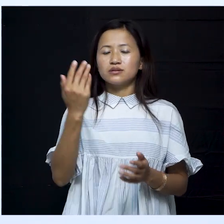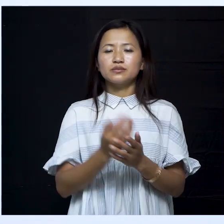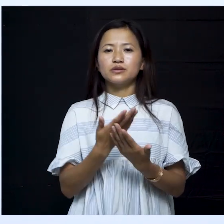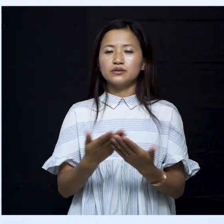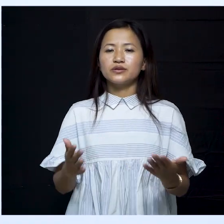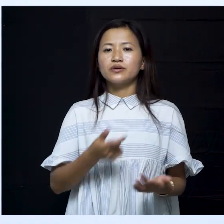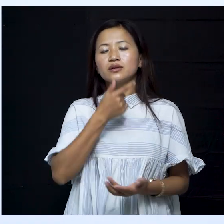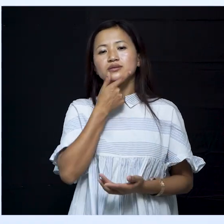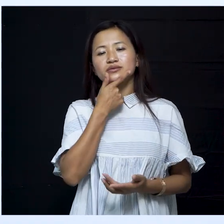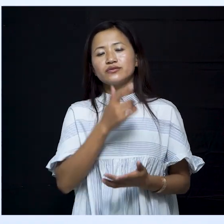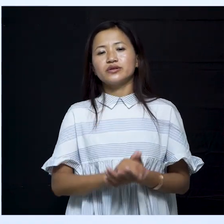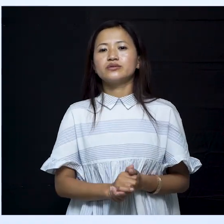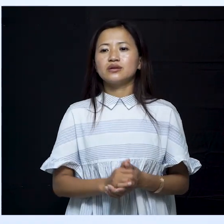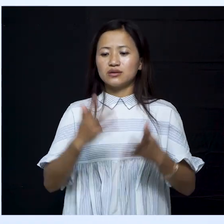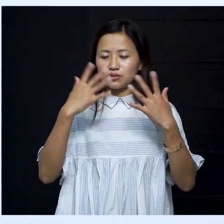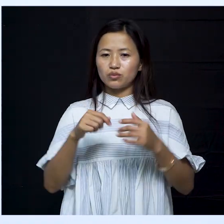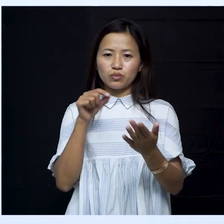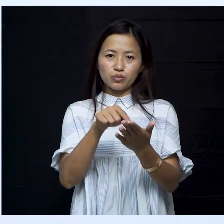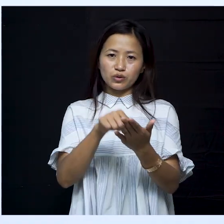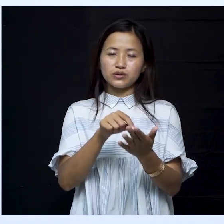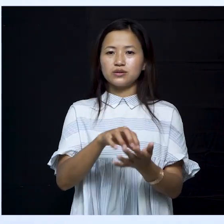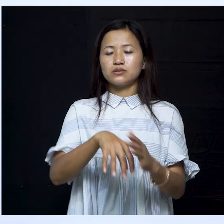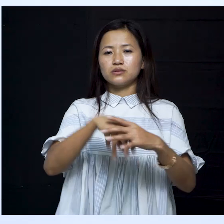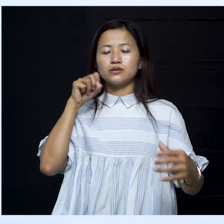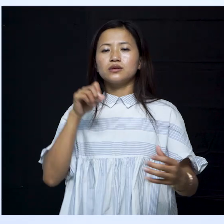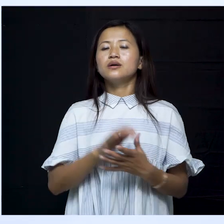he made fun of or humorously pointed out.